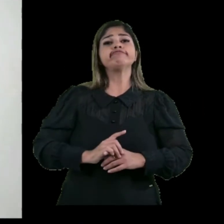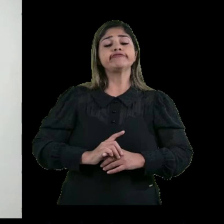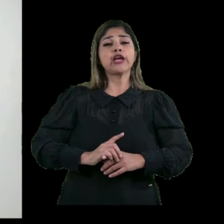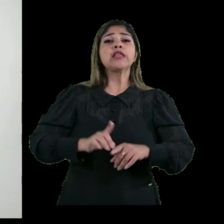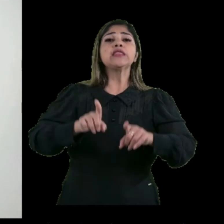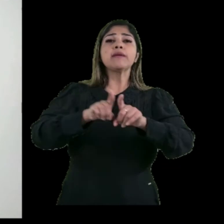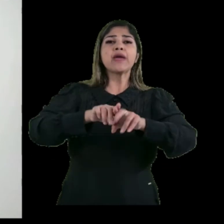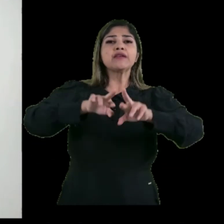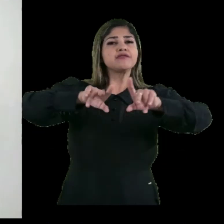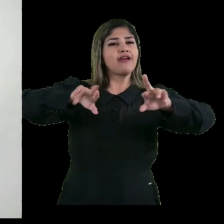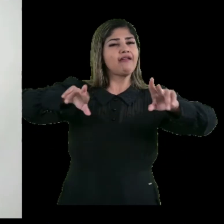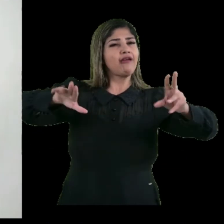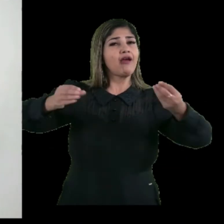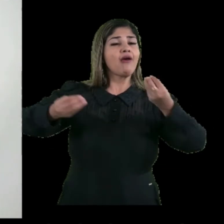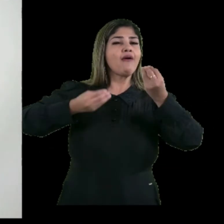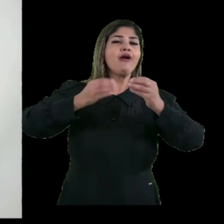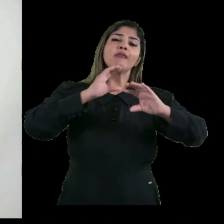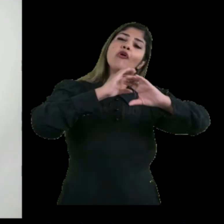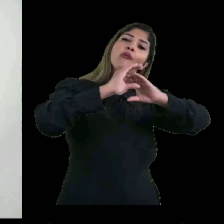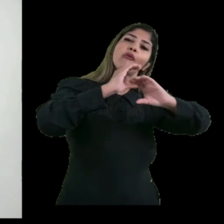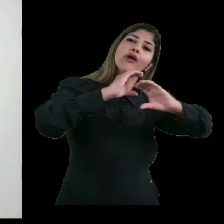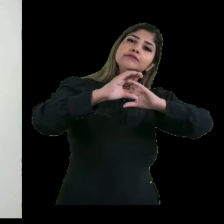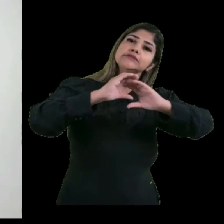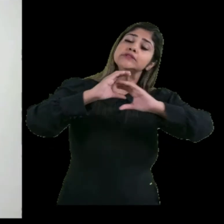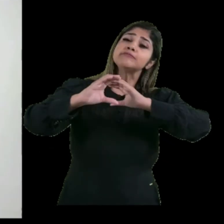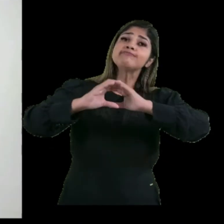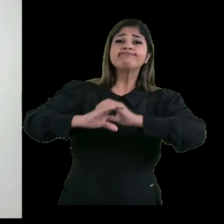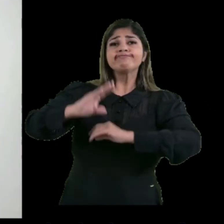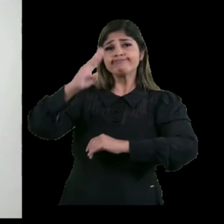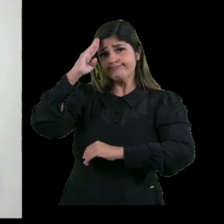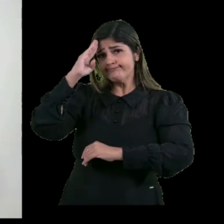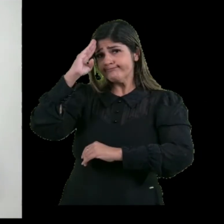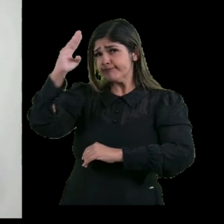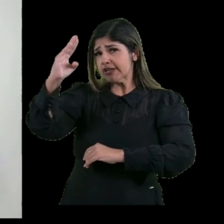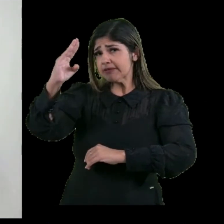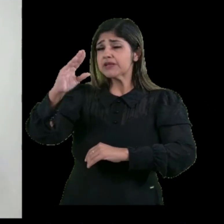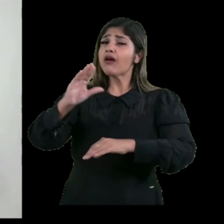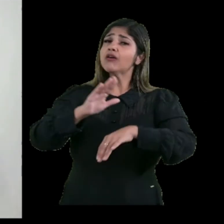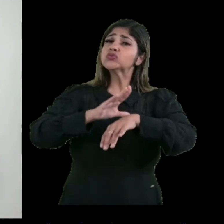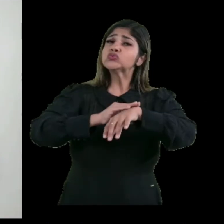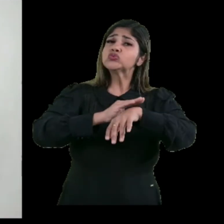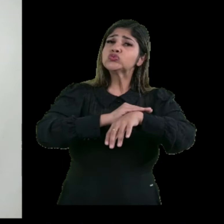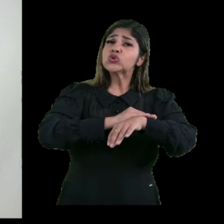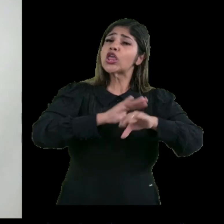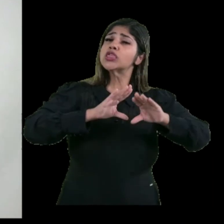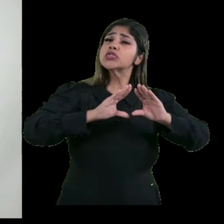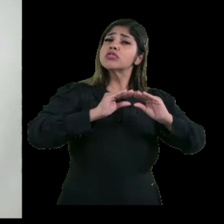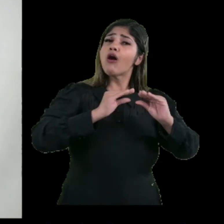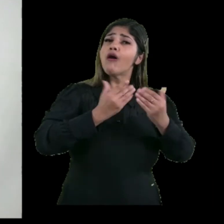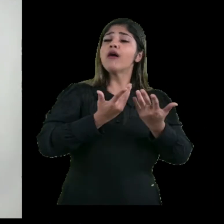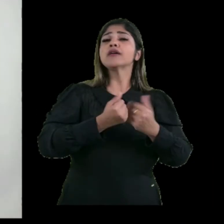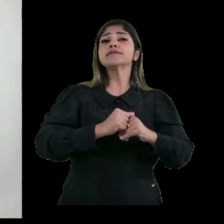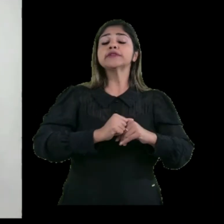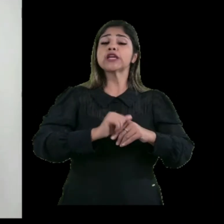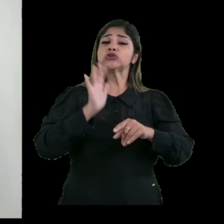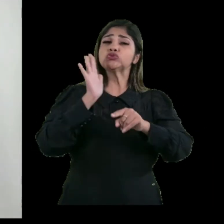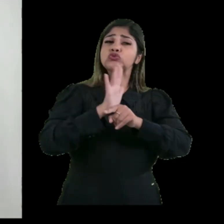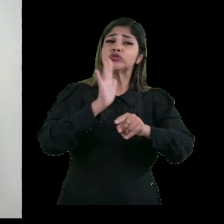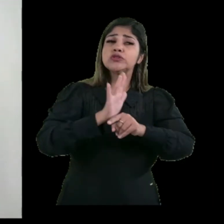communication aspects, and mainly the issue of the touch as a facilitator in the educational process.